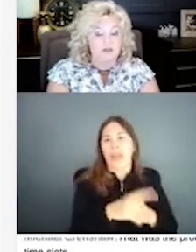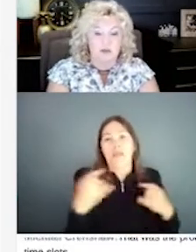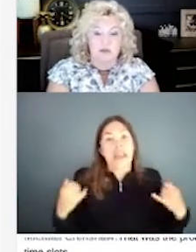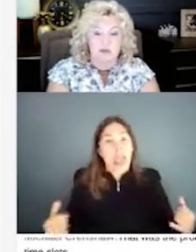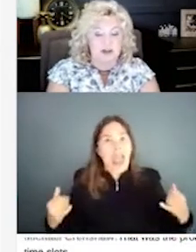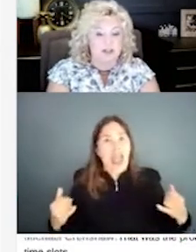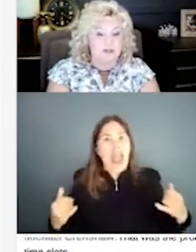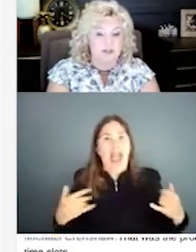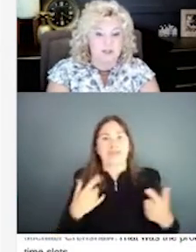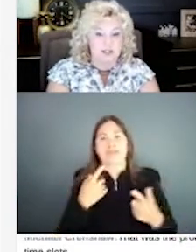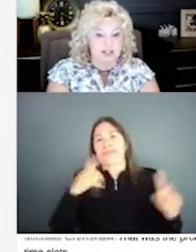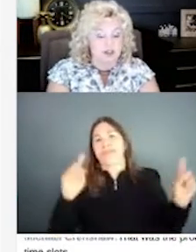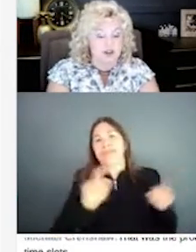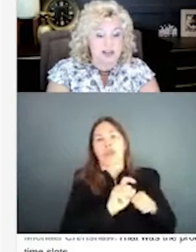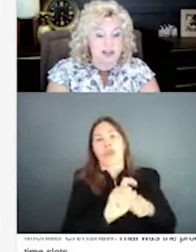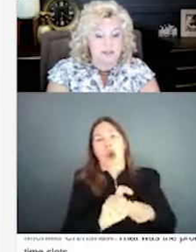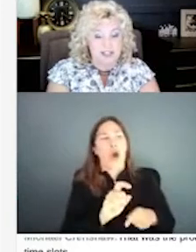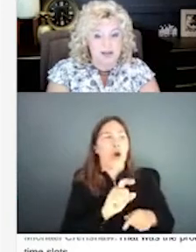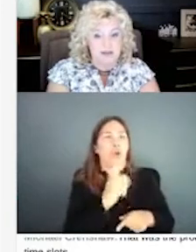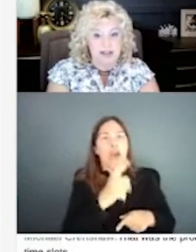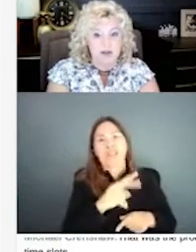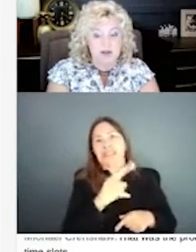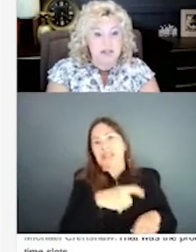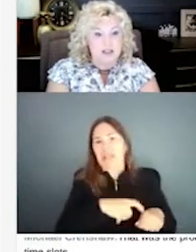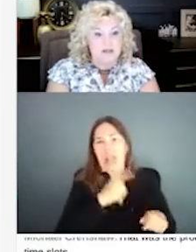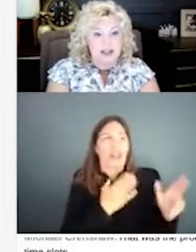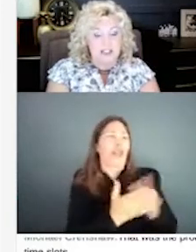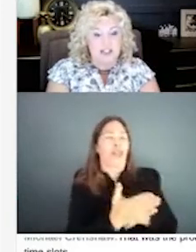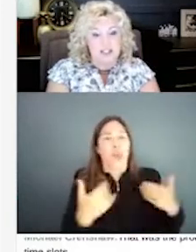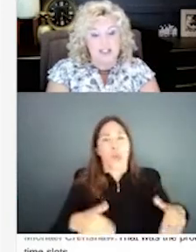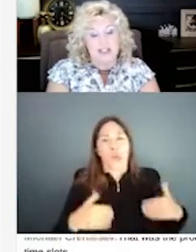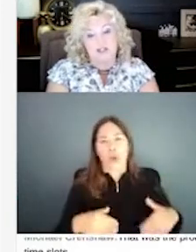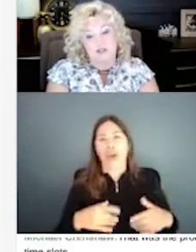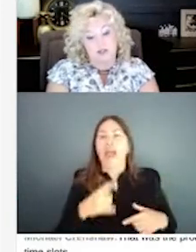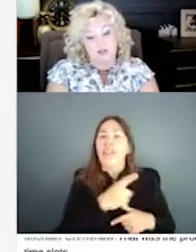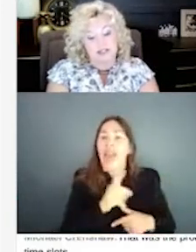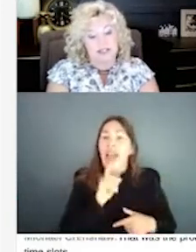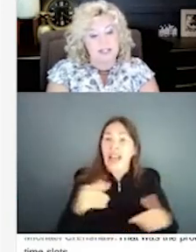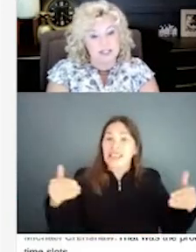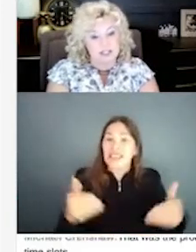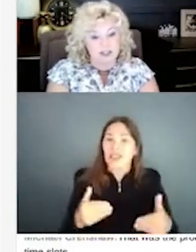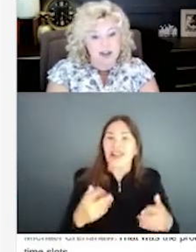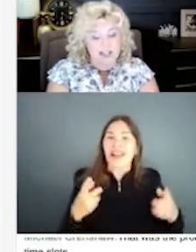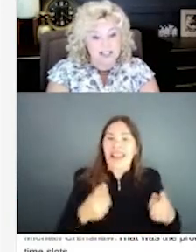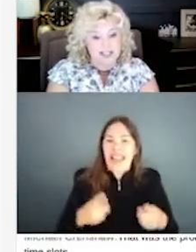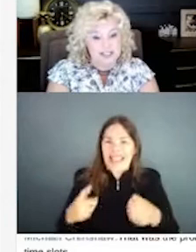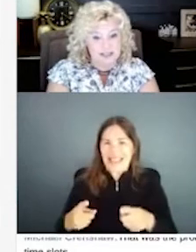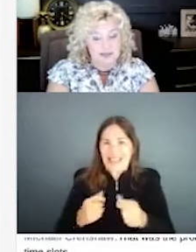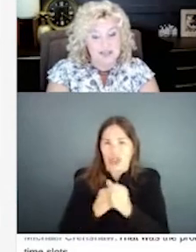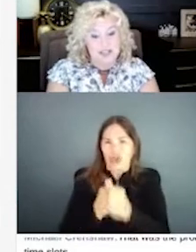through on the first or second try every time now. They've actually introduced an incident tracking